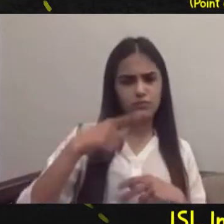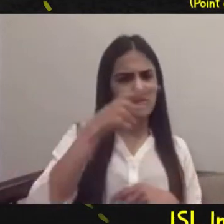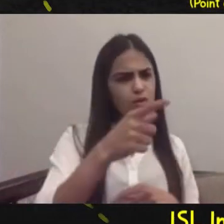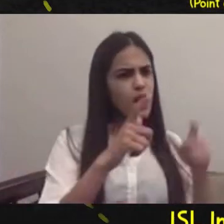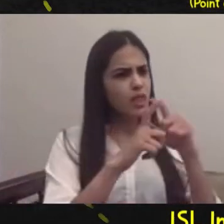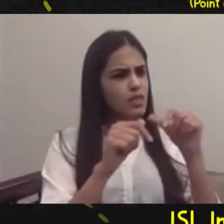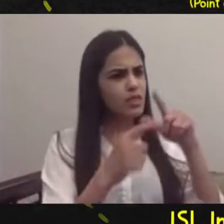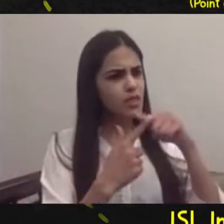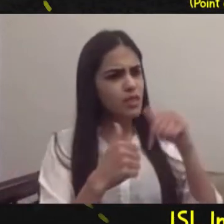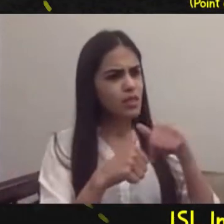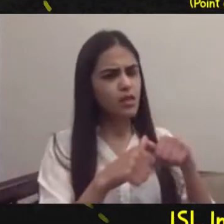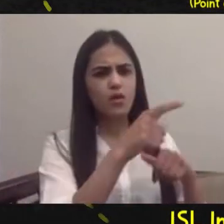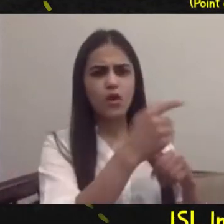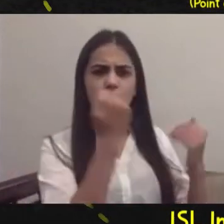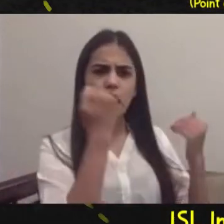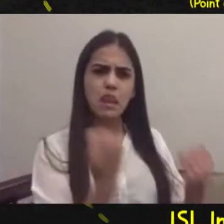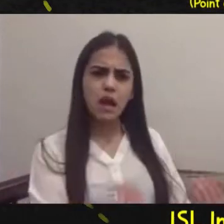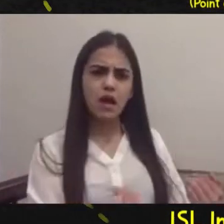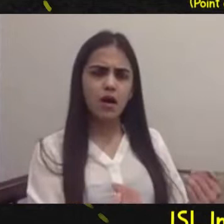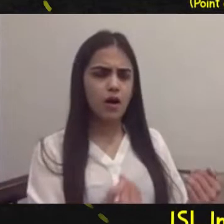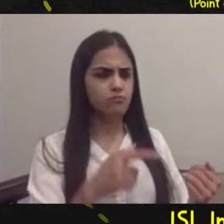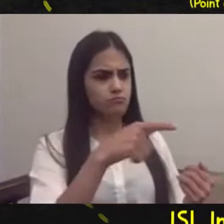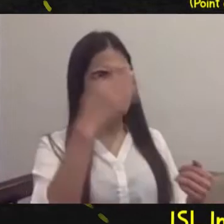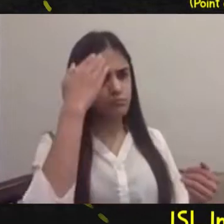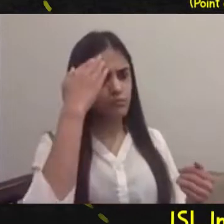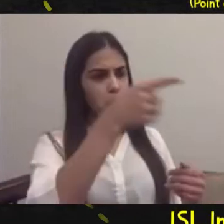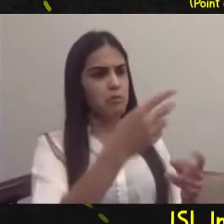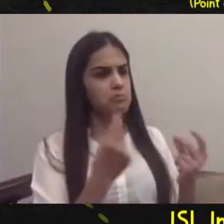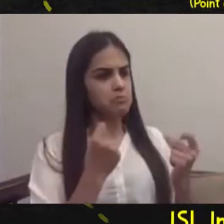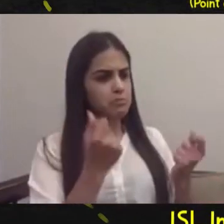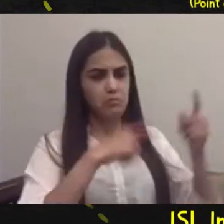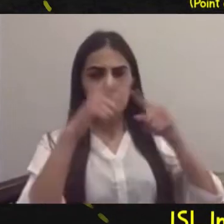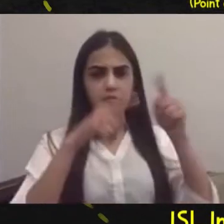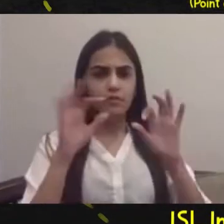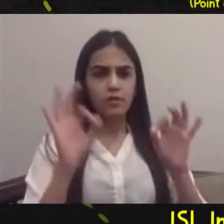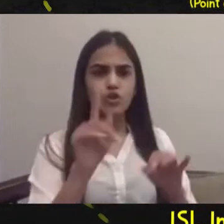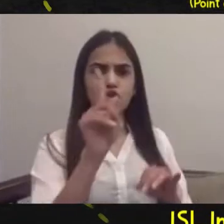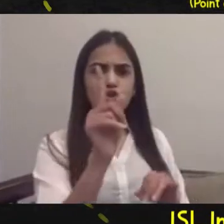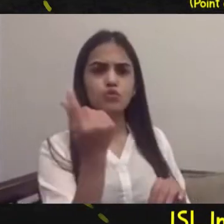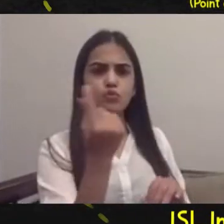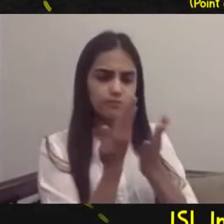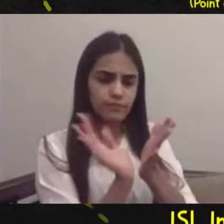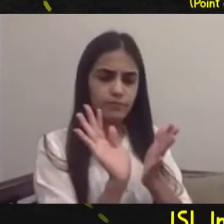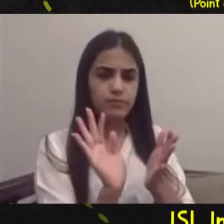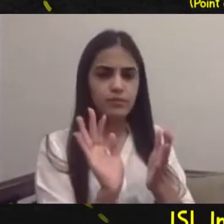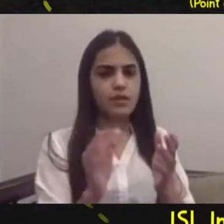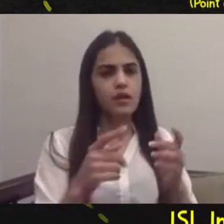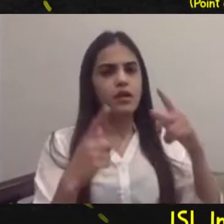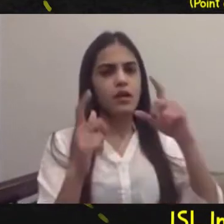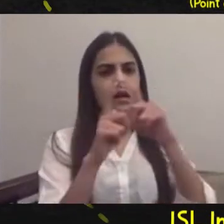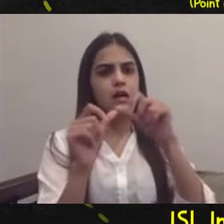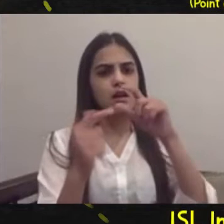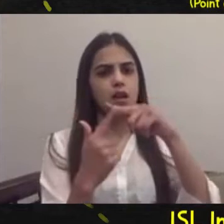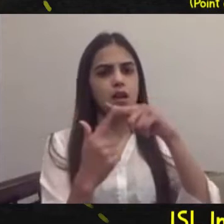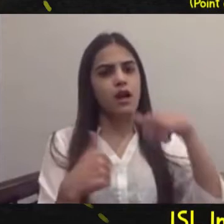is so now, so on trend, you know. If we just removed one alphabet, it would be data, or as we